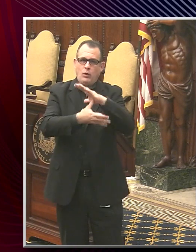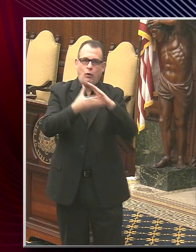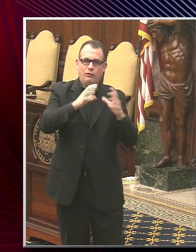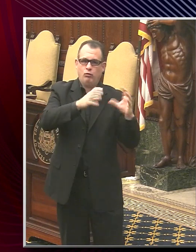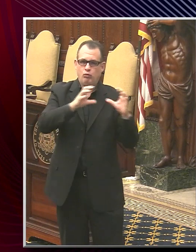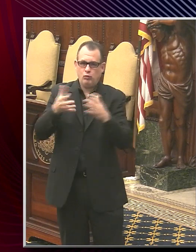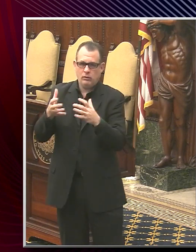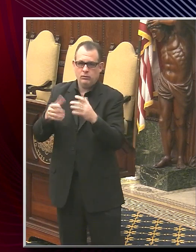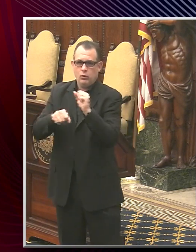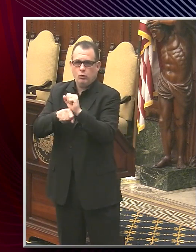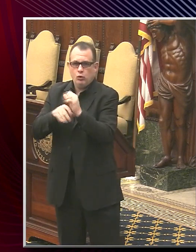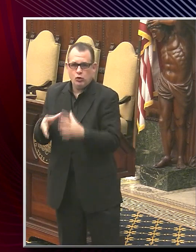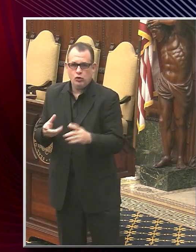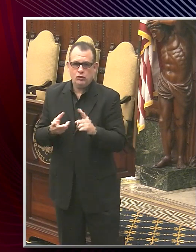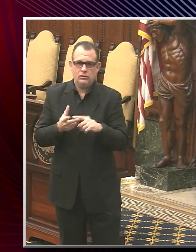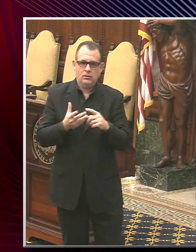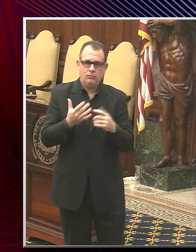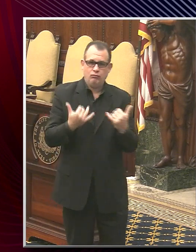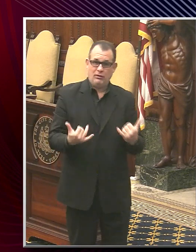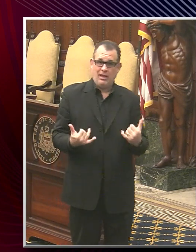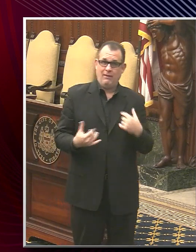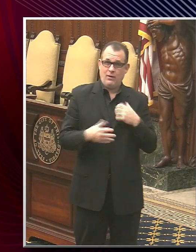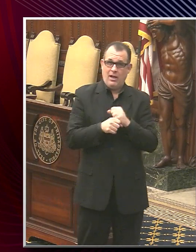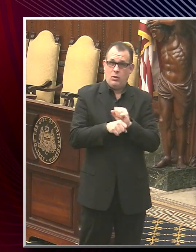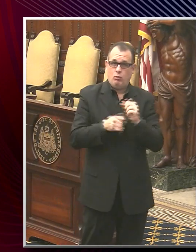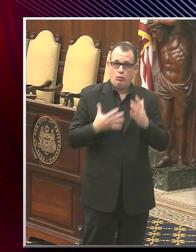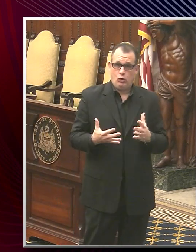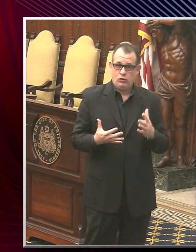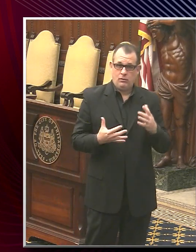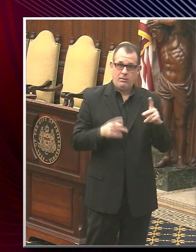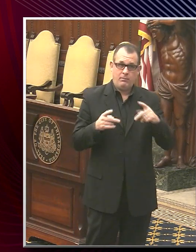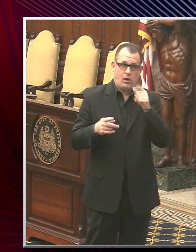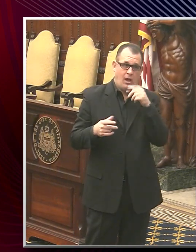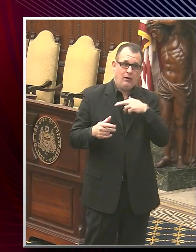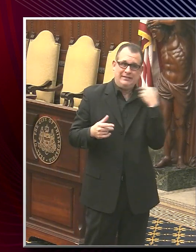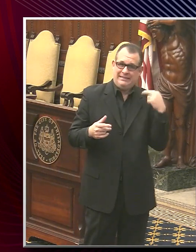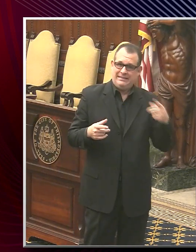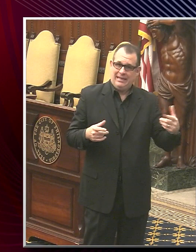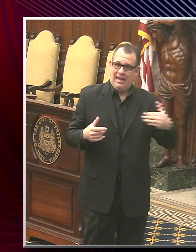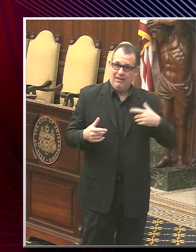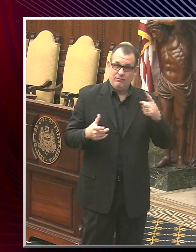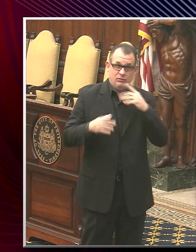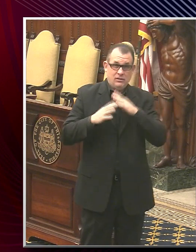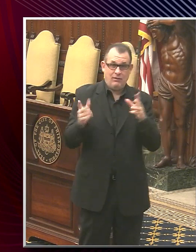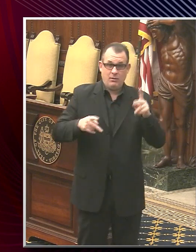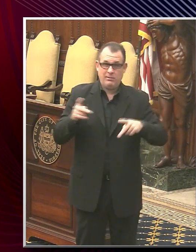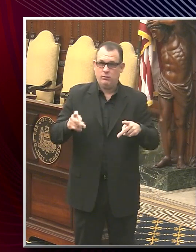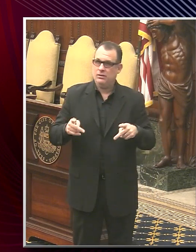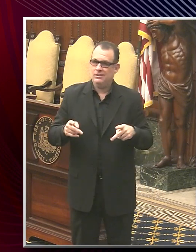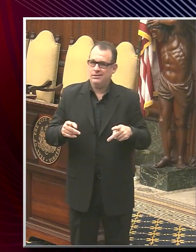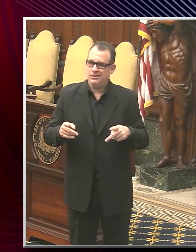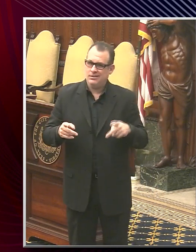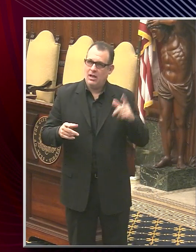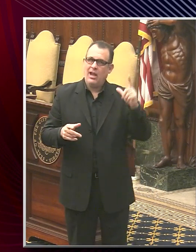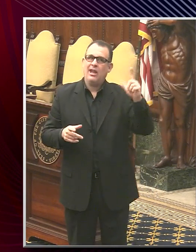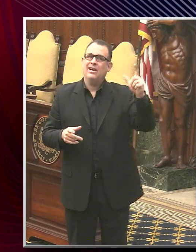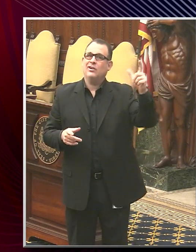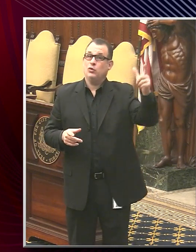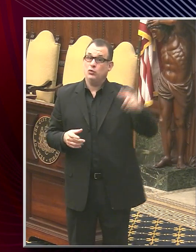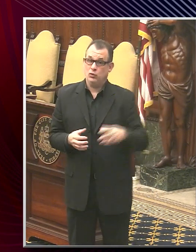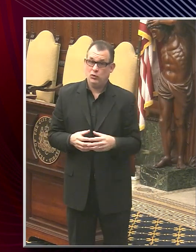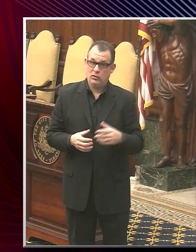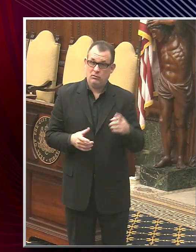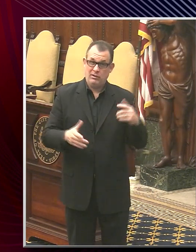a place right now for healthcare workers to get on our website to be notified. But the general population, we're down the line, and as we get closer to that, we'll figure out how